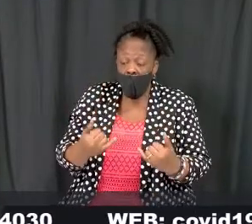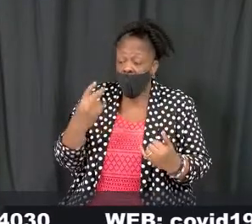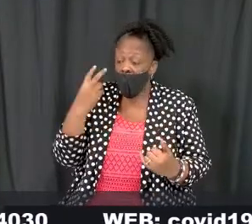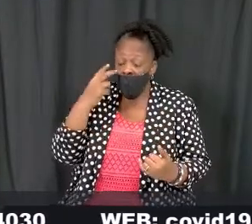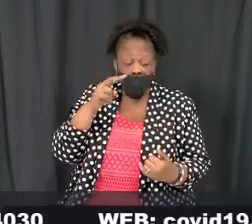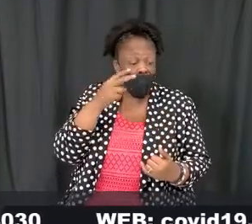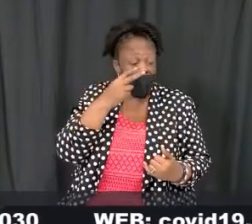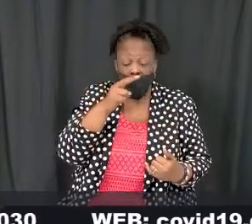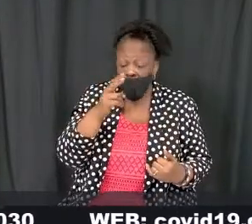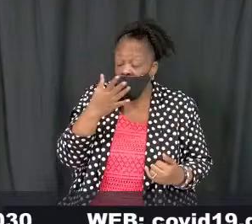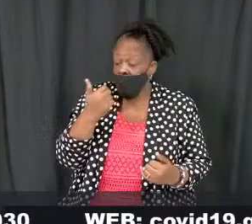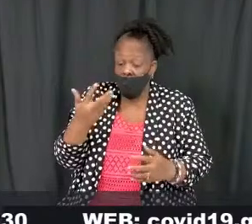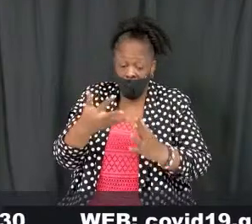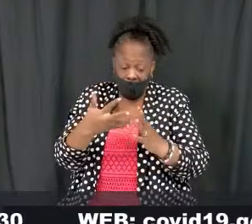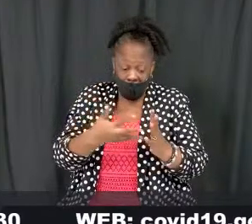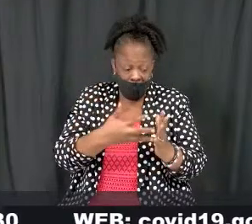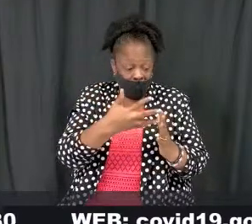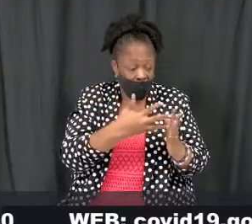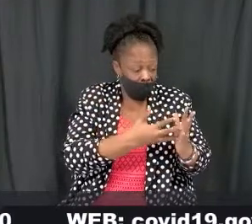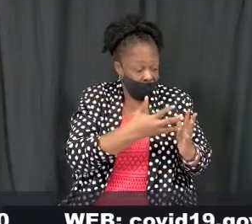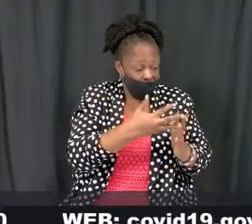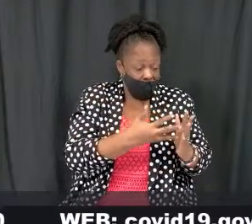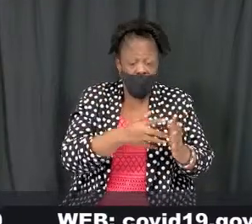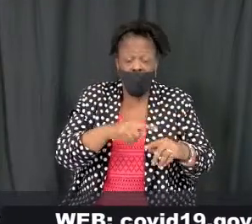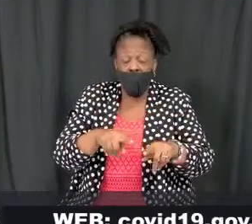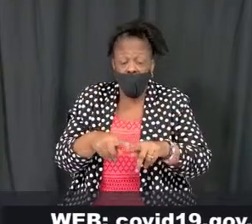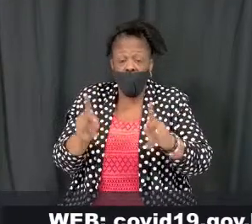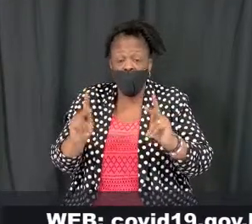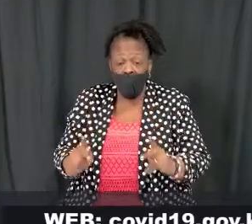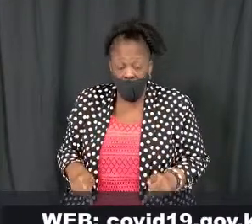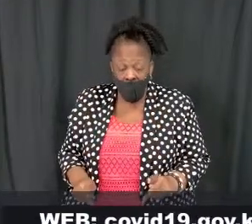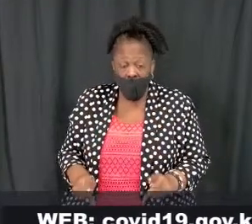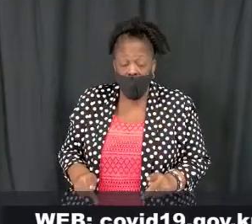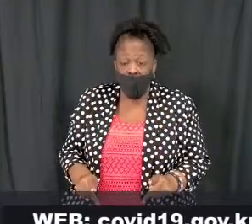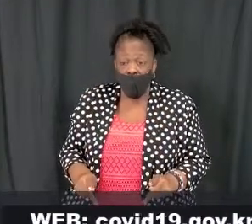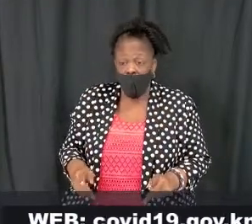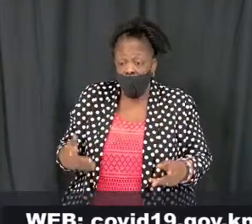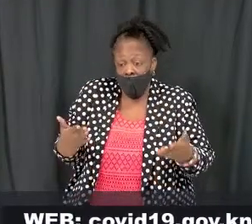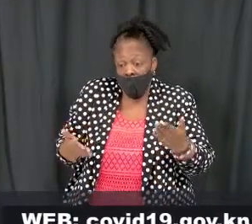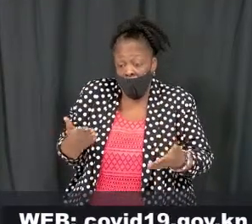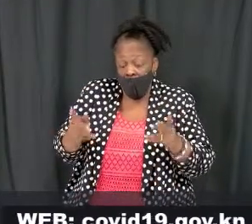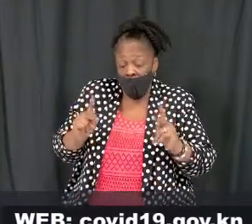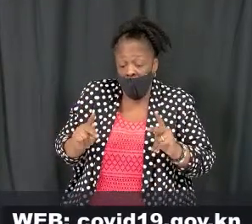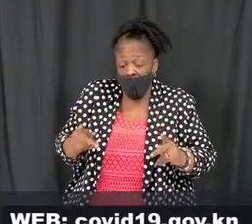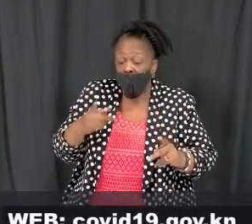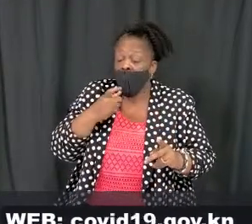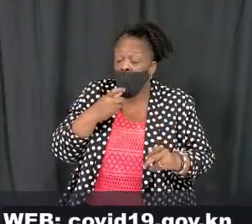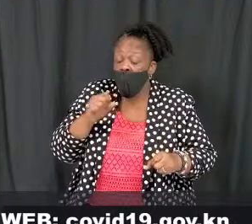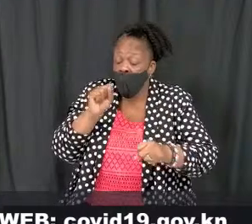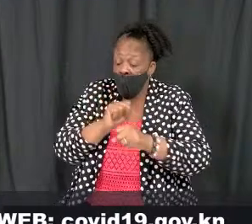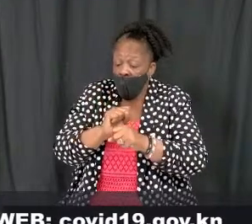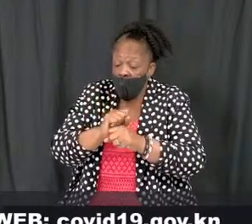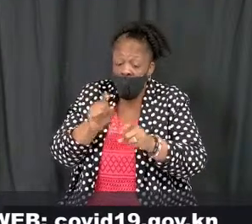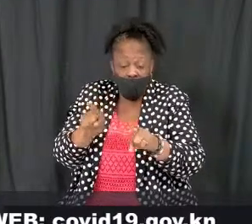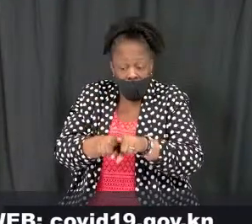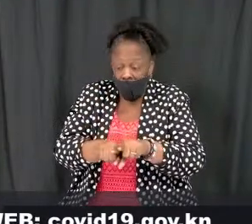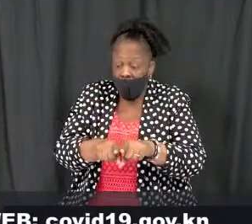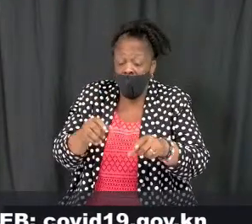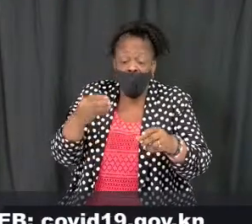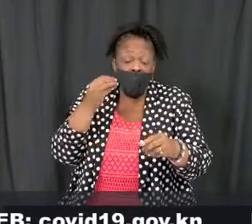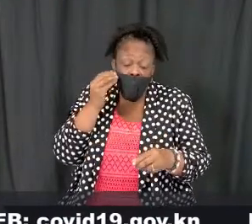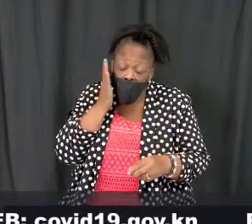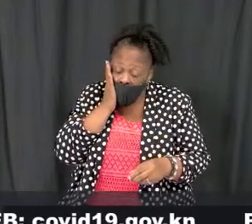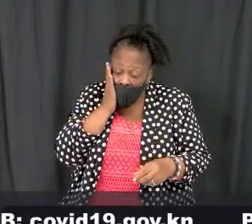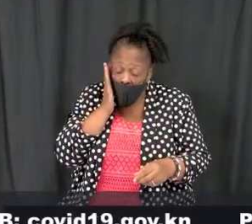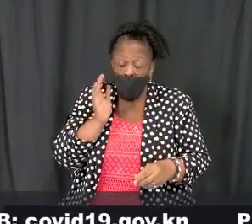were exposed. With our contact tracing and our containment, we should be able to contain this virus as we have done